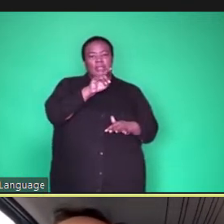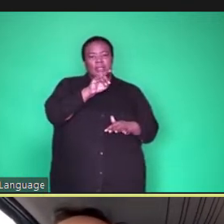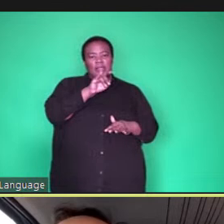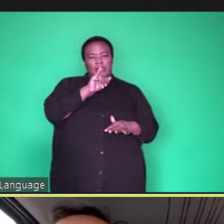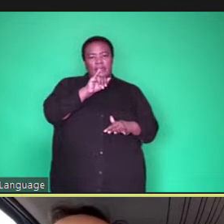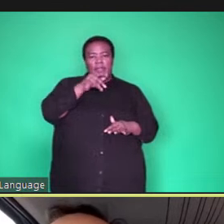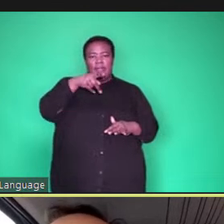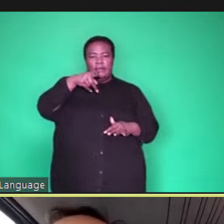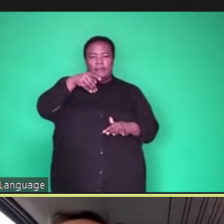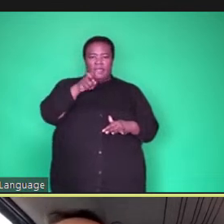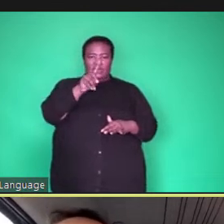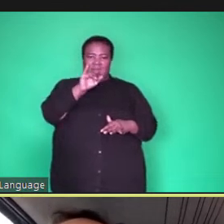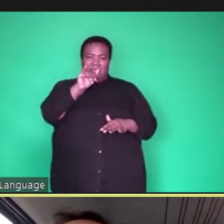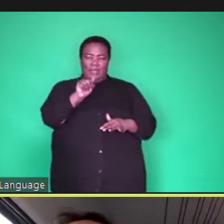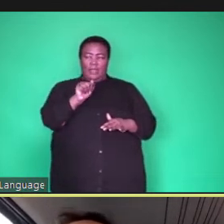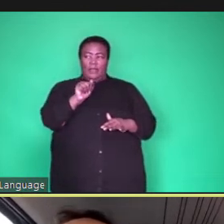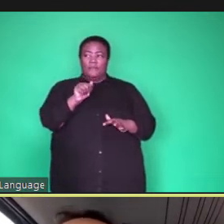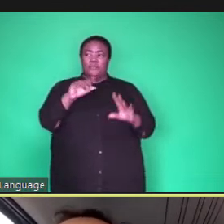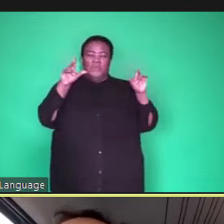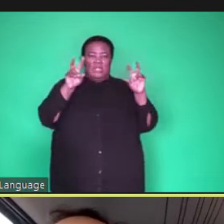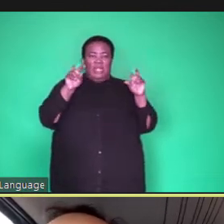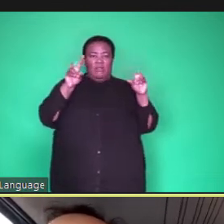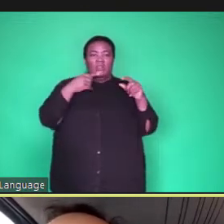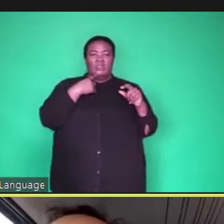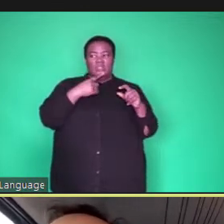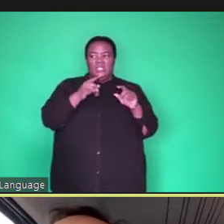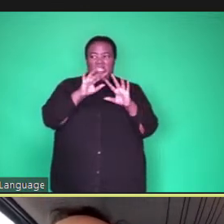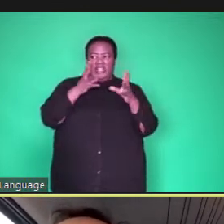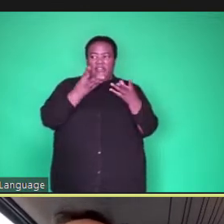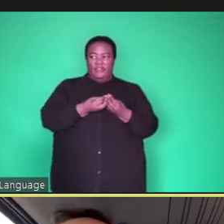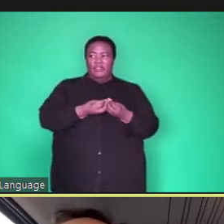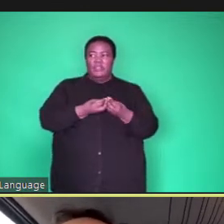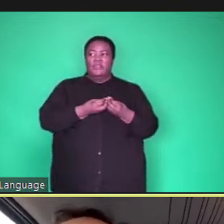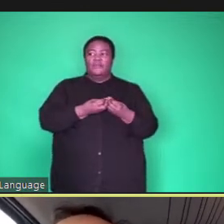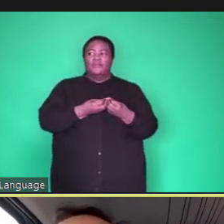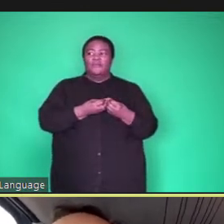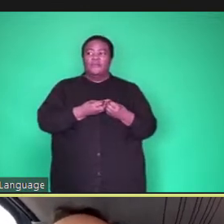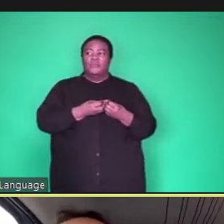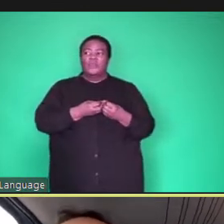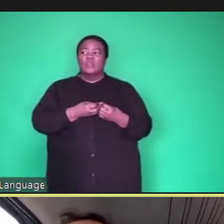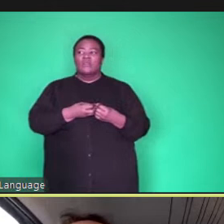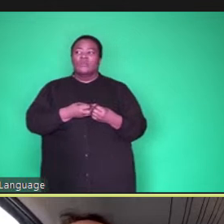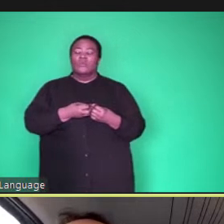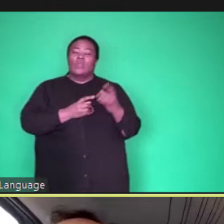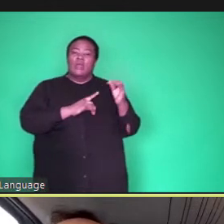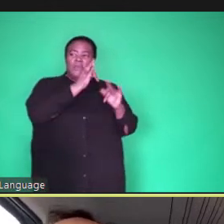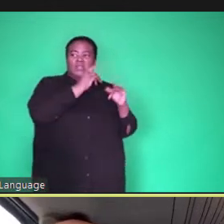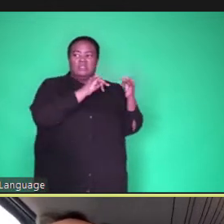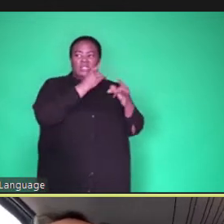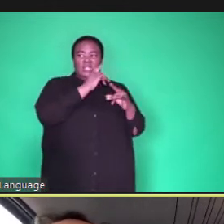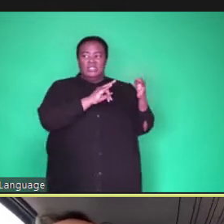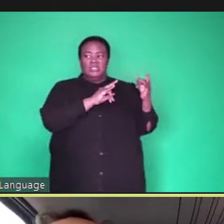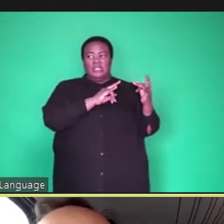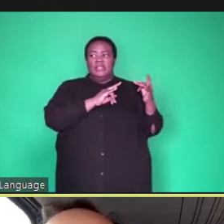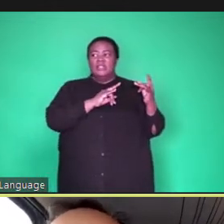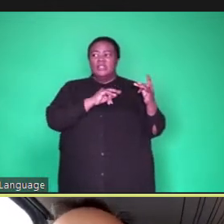title says it all. Urbanization is no longer driven by migration. Next